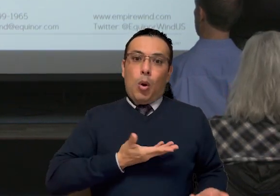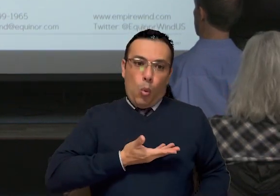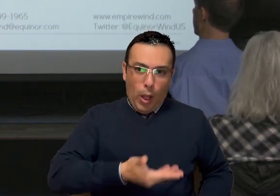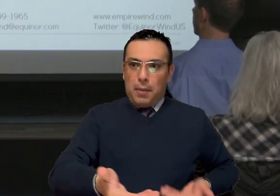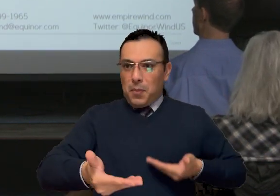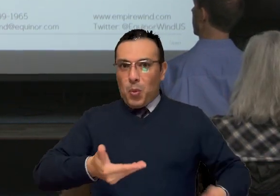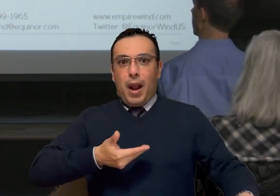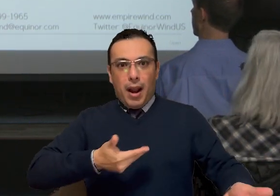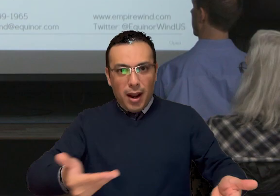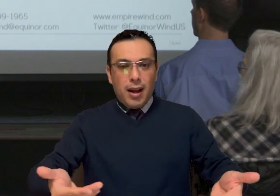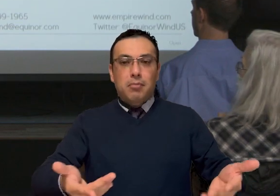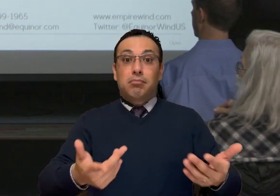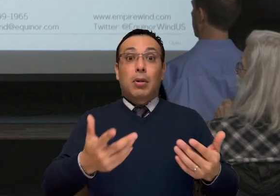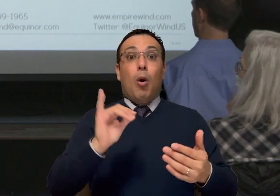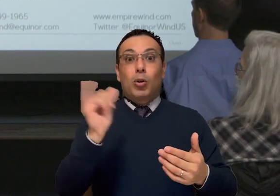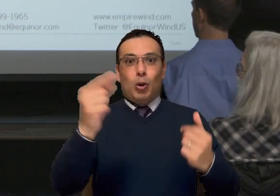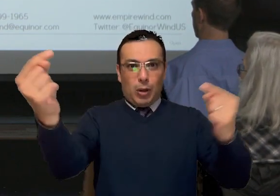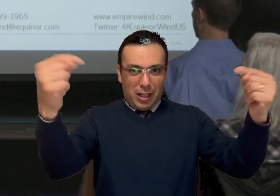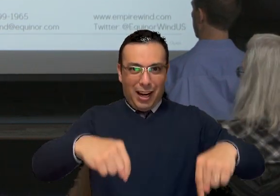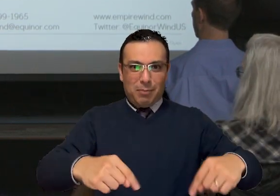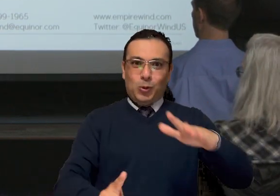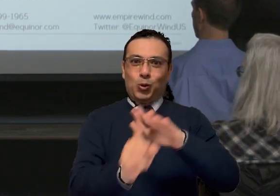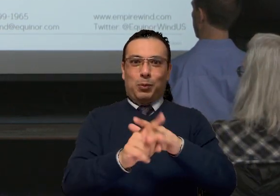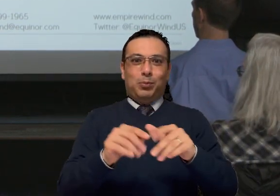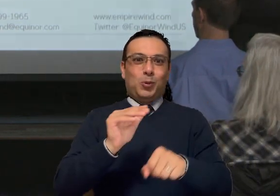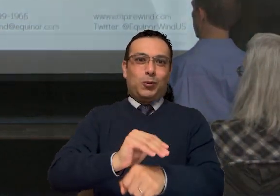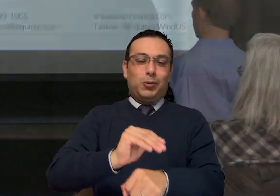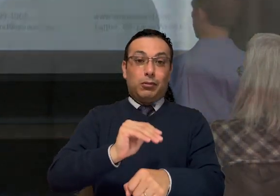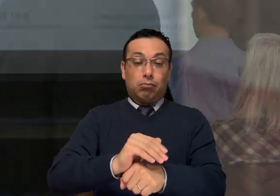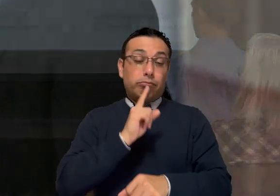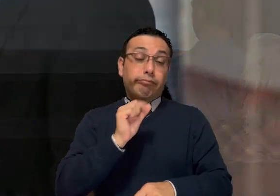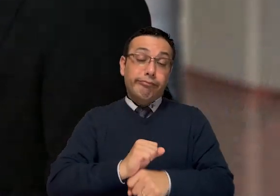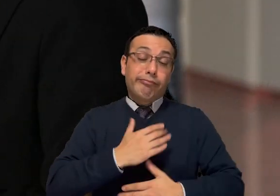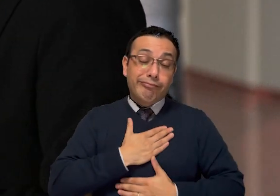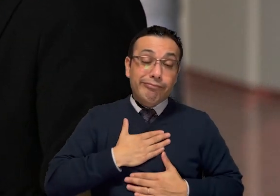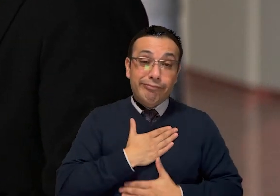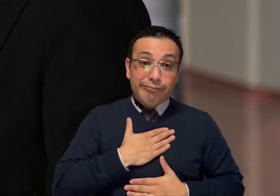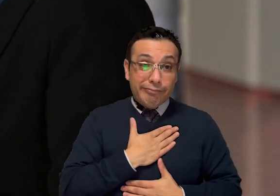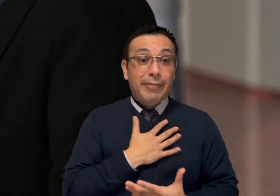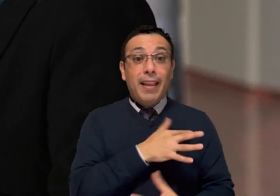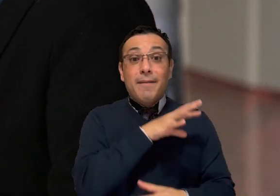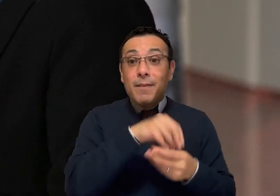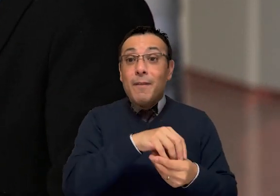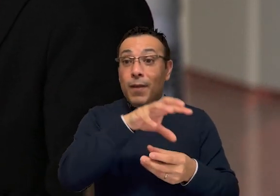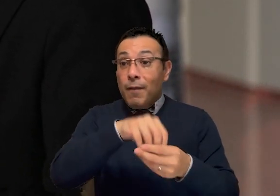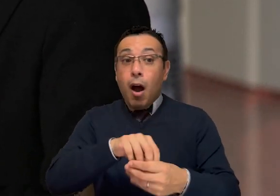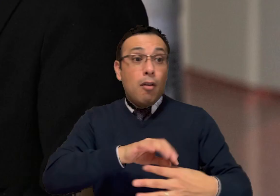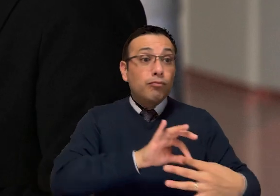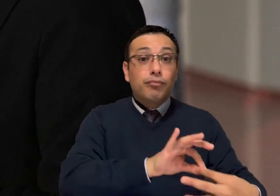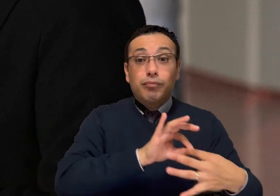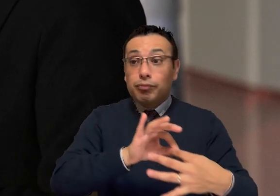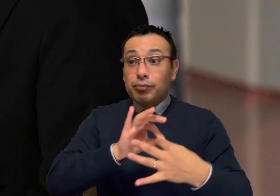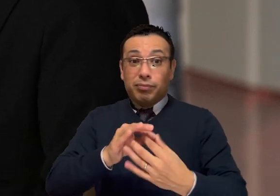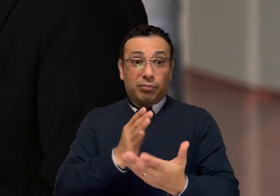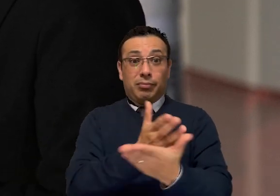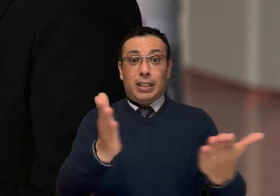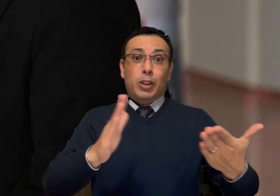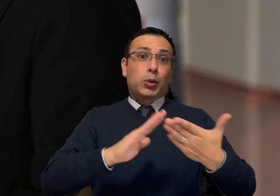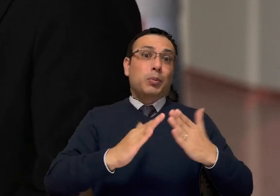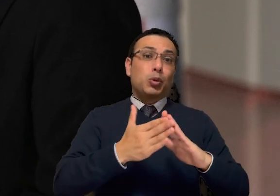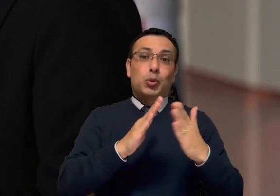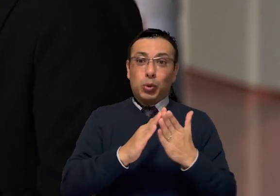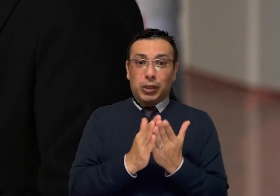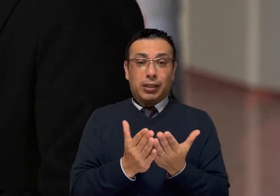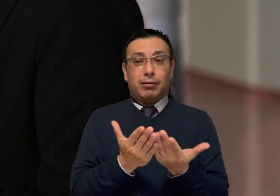We've very much enjoyed being part of all of the wonderful things that this community has to offer. And we look forward